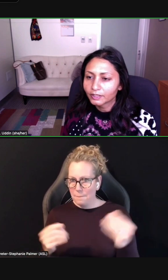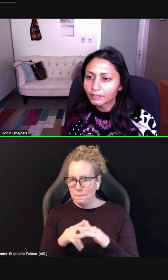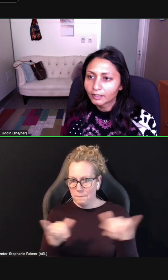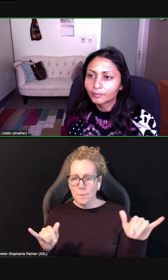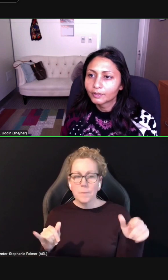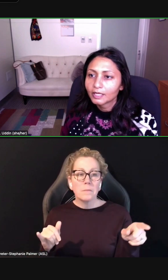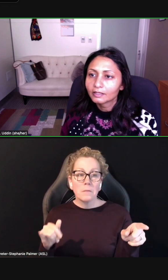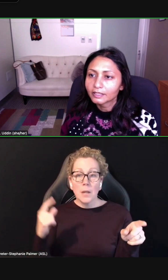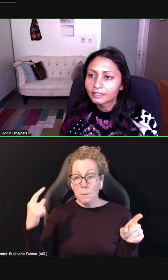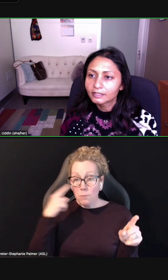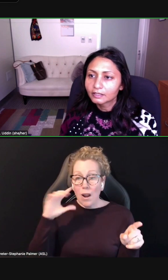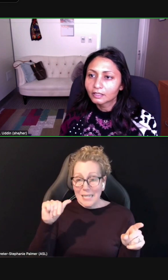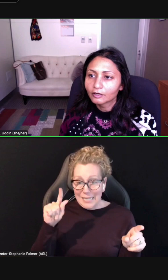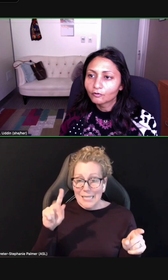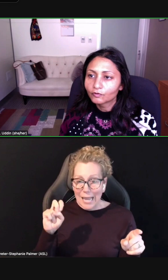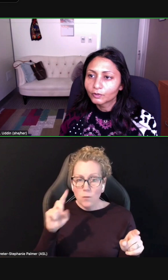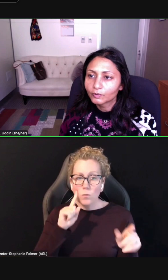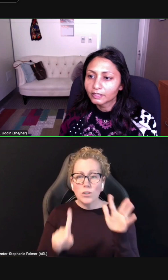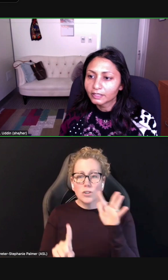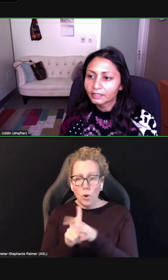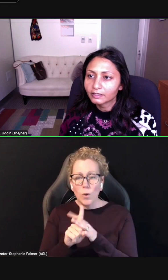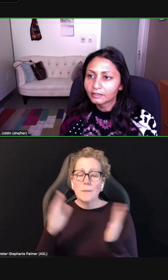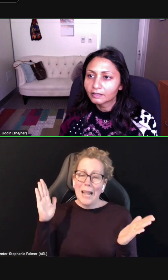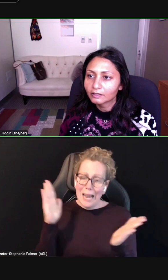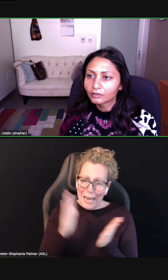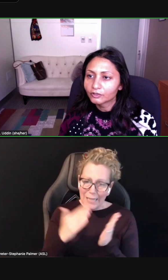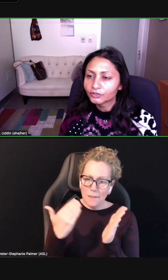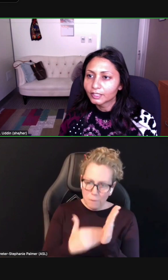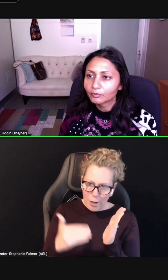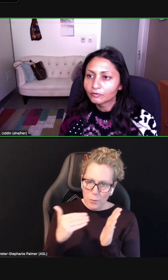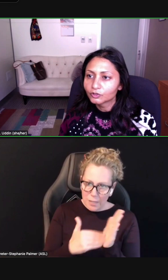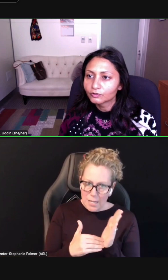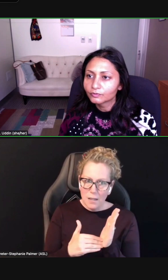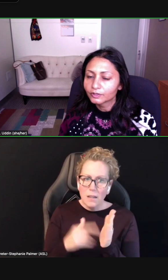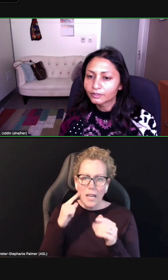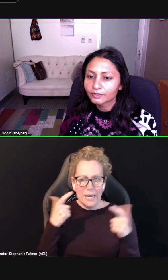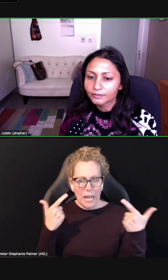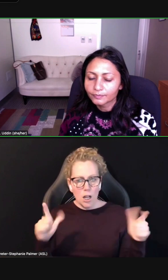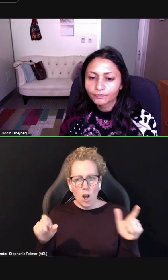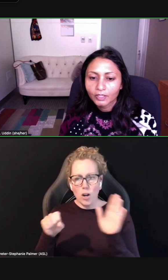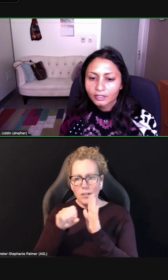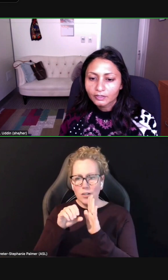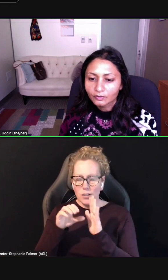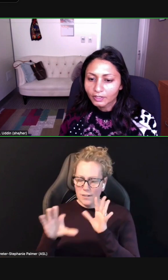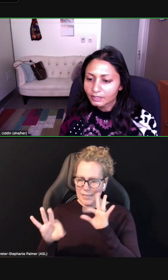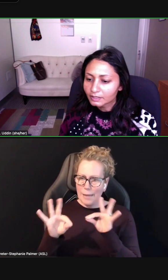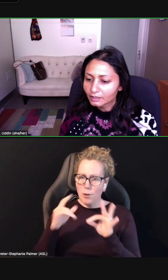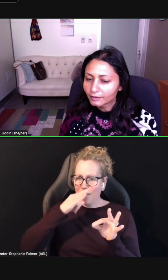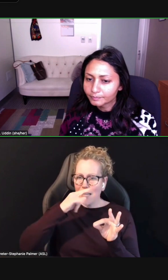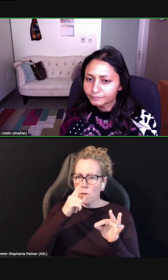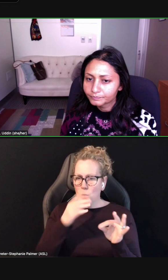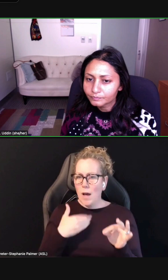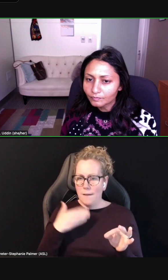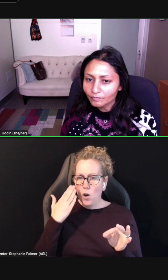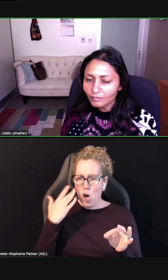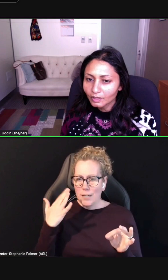was showing up less frequently in a large sample of children with autism. So that's